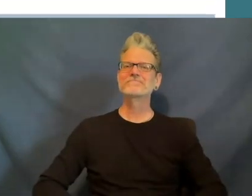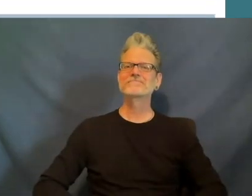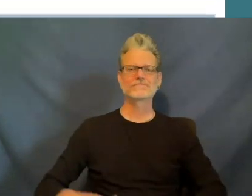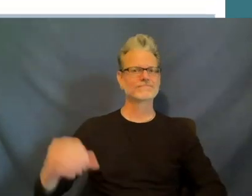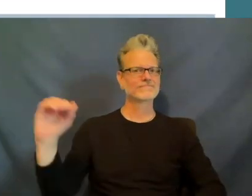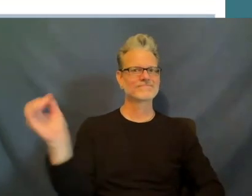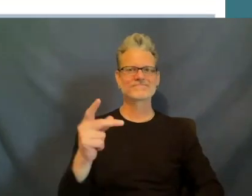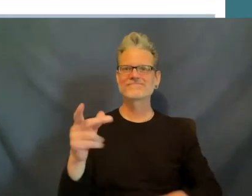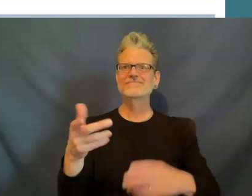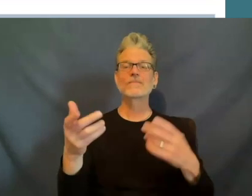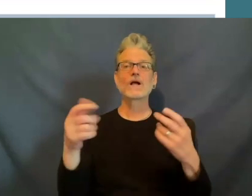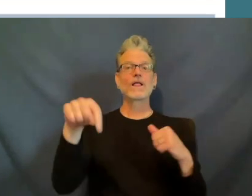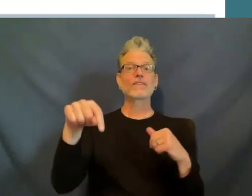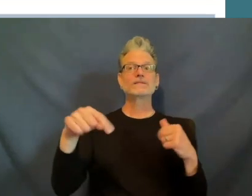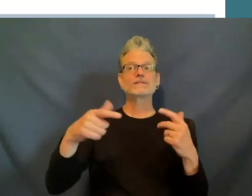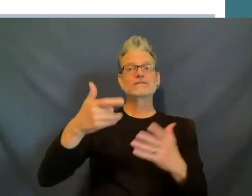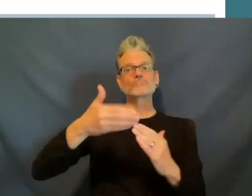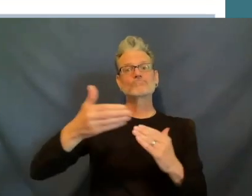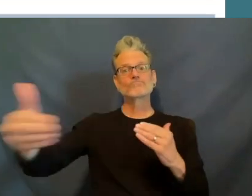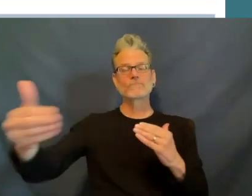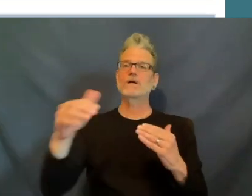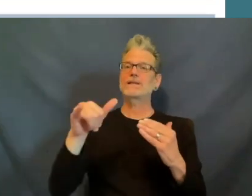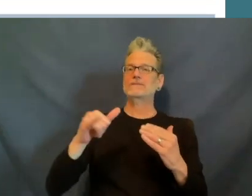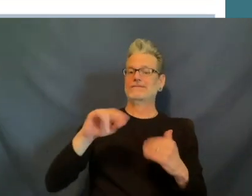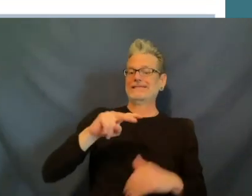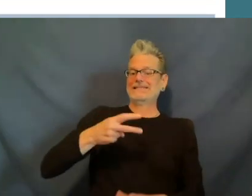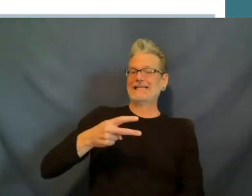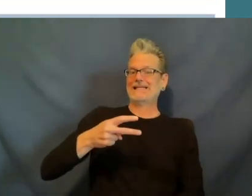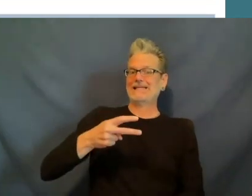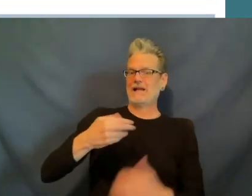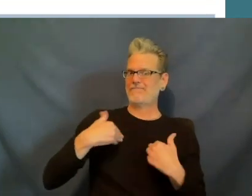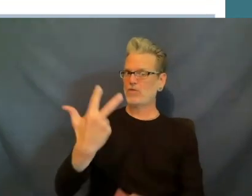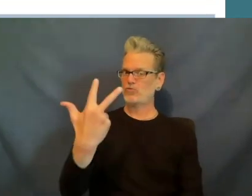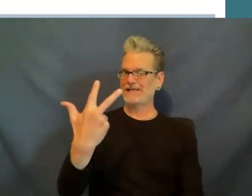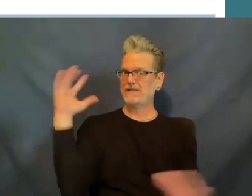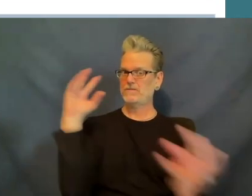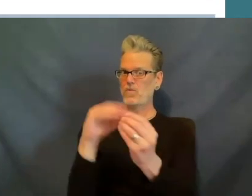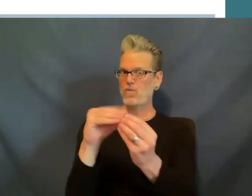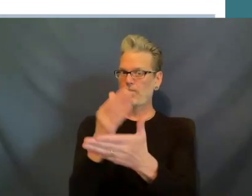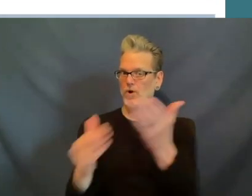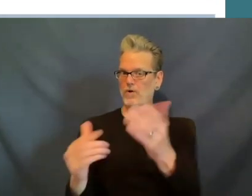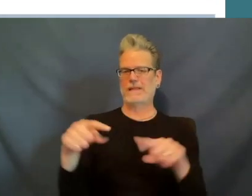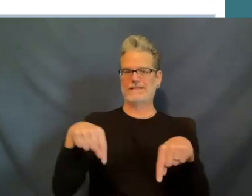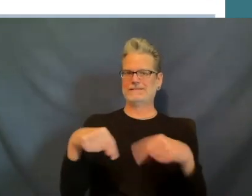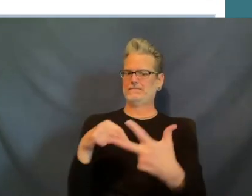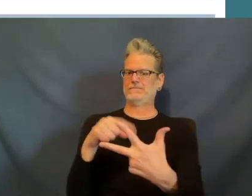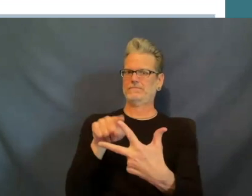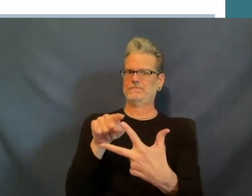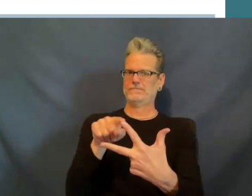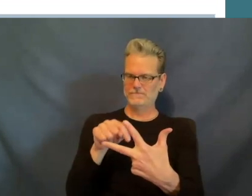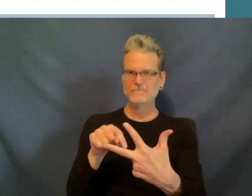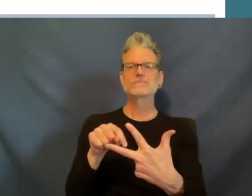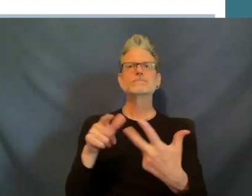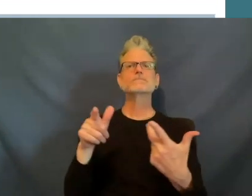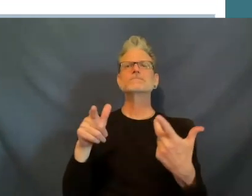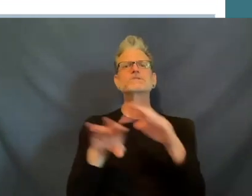Alrighty, so this series is the second in a three-parter with the overall goal of providing a basic understanding of the